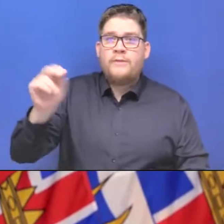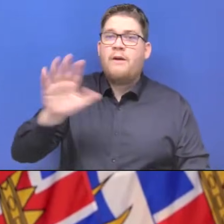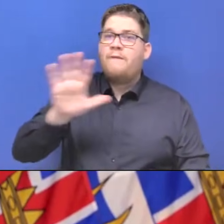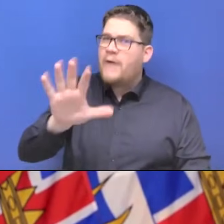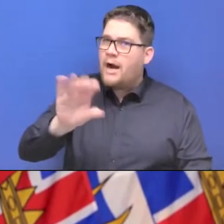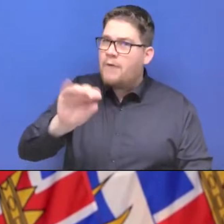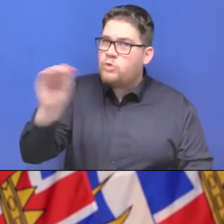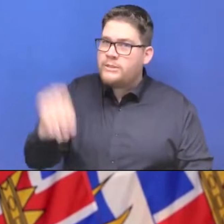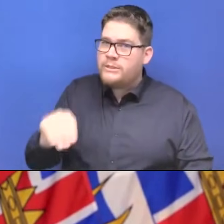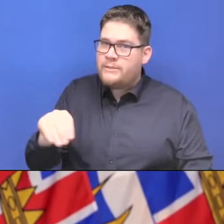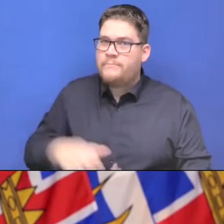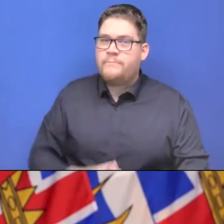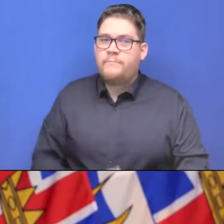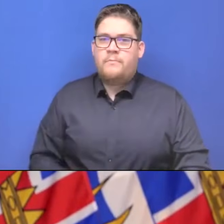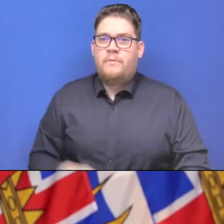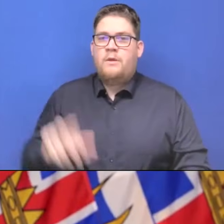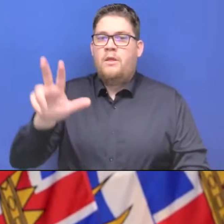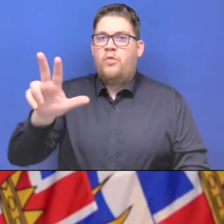Health, 644,